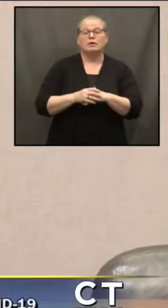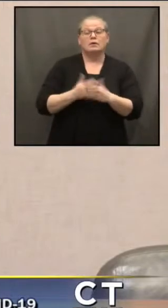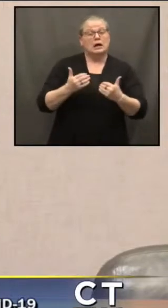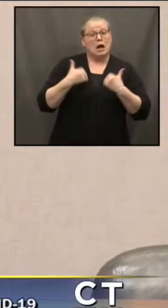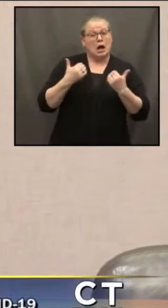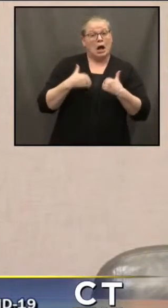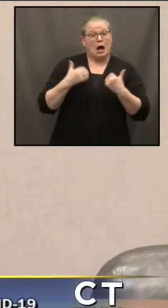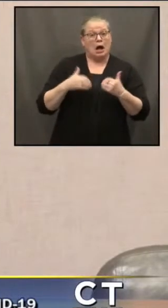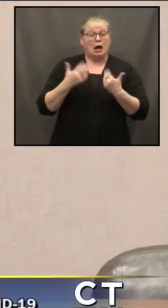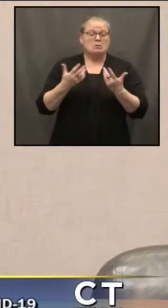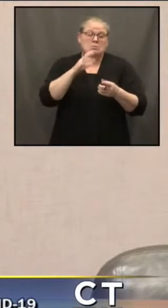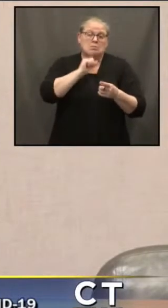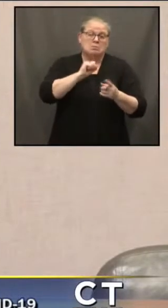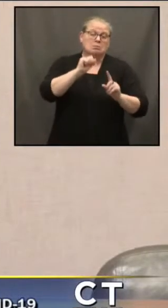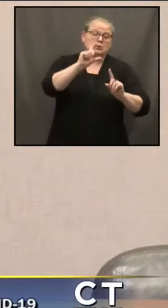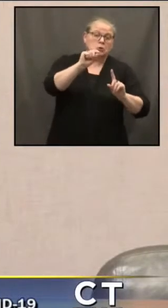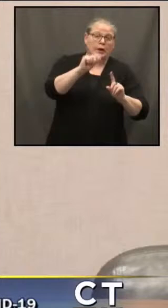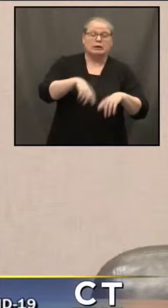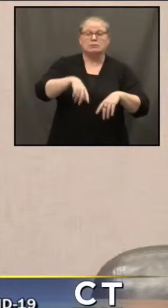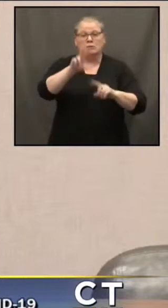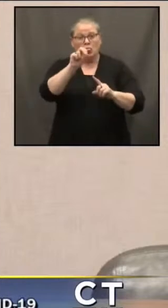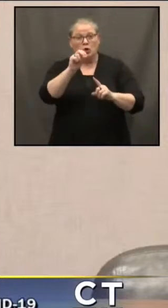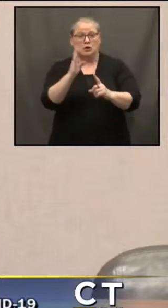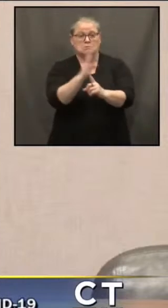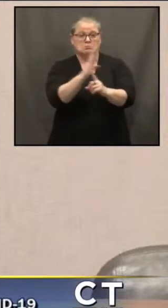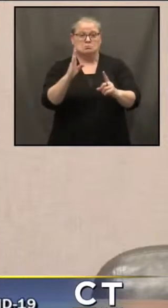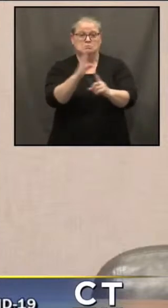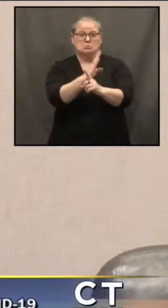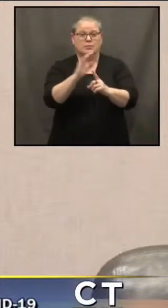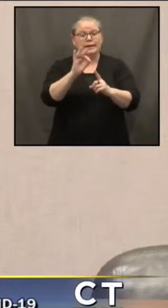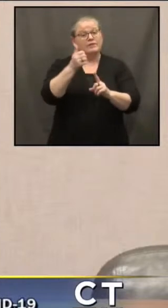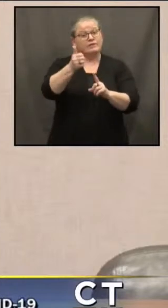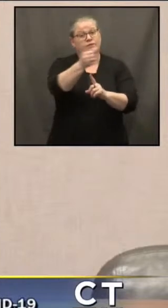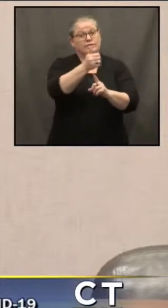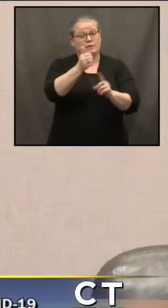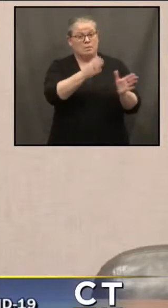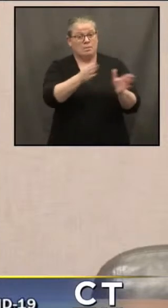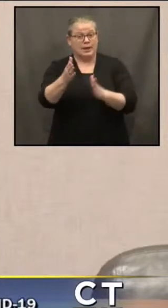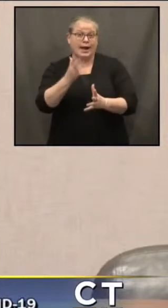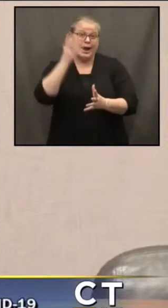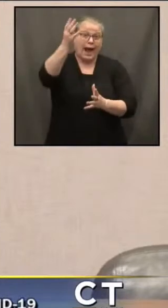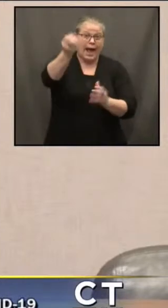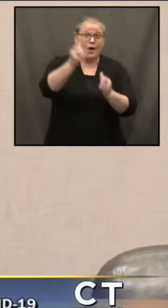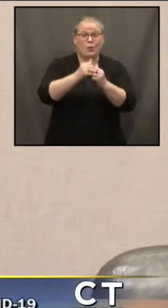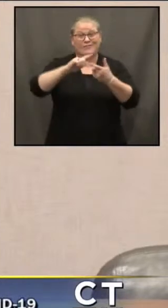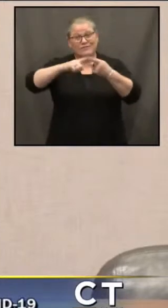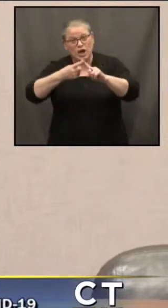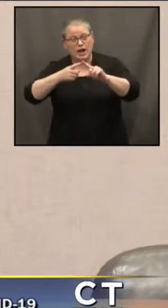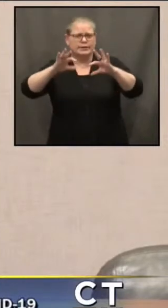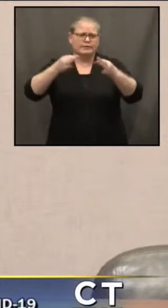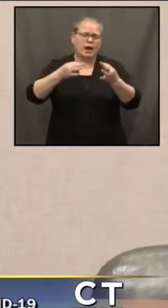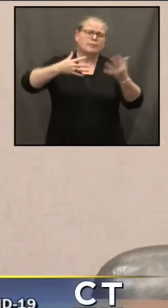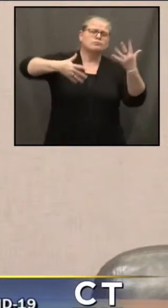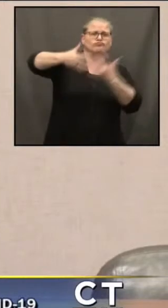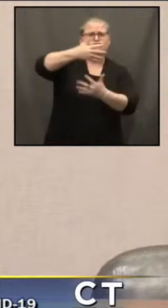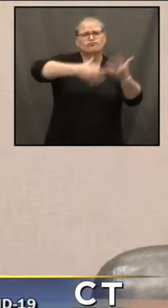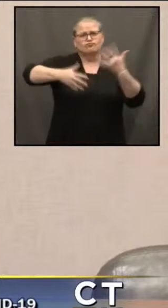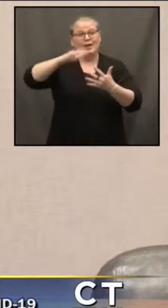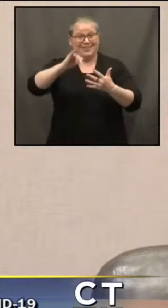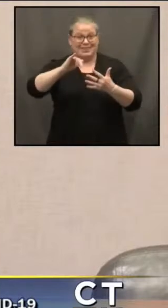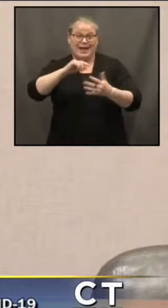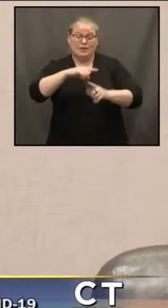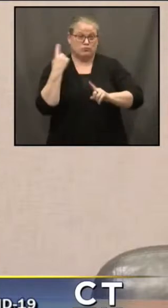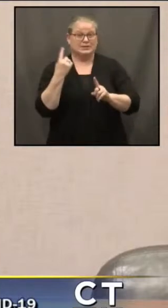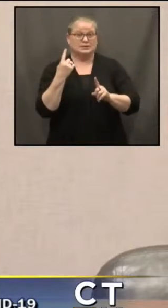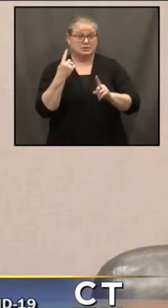and about with others, which many are going to be over this holiday season, that is by definition a risk of being able to transmit